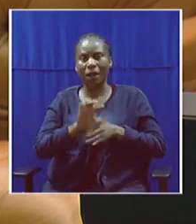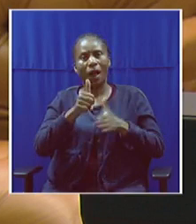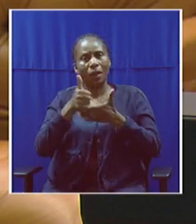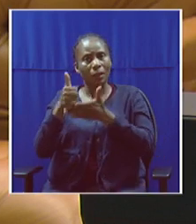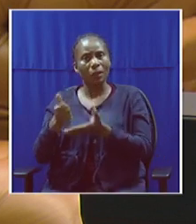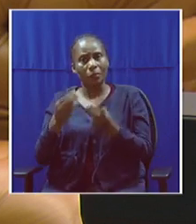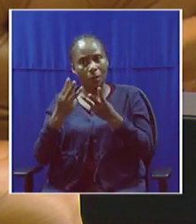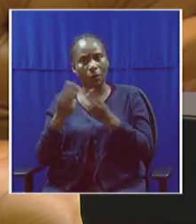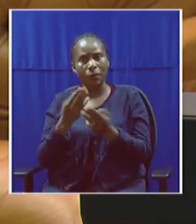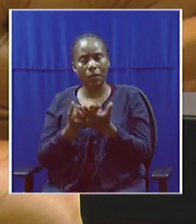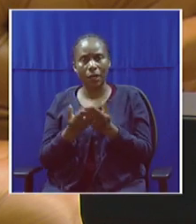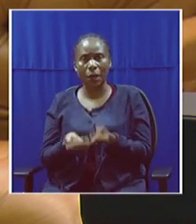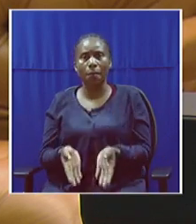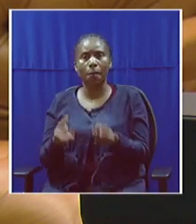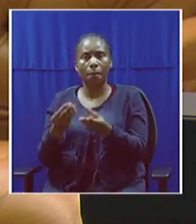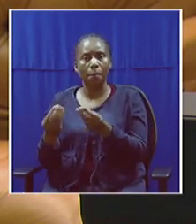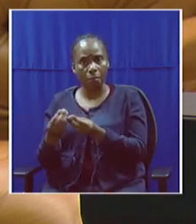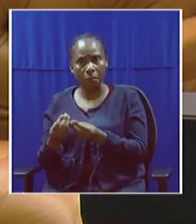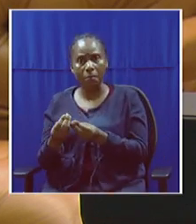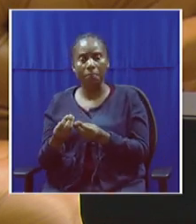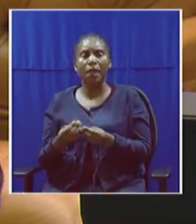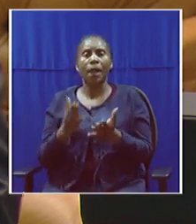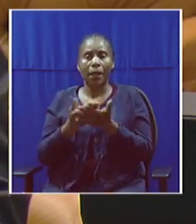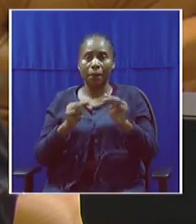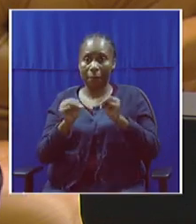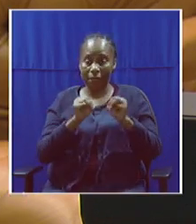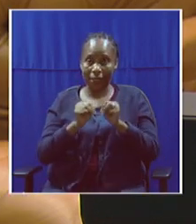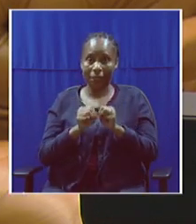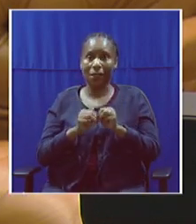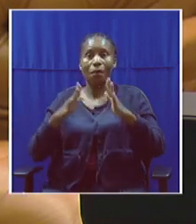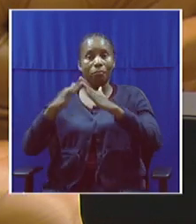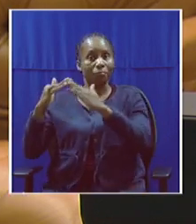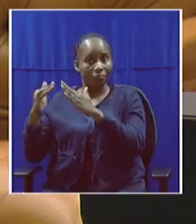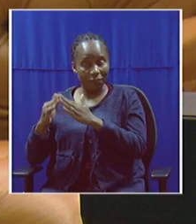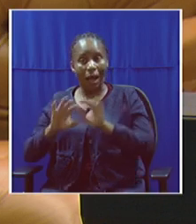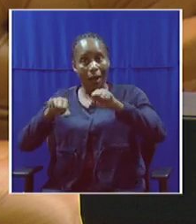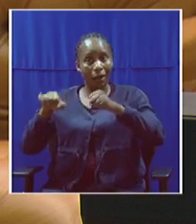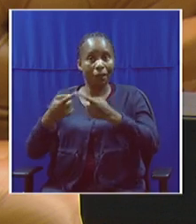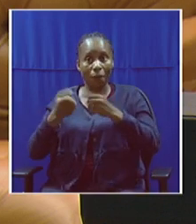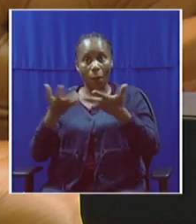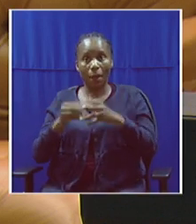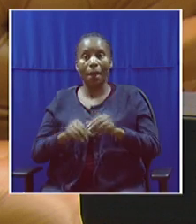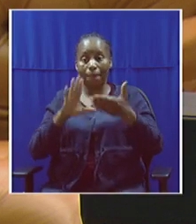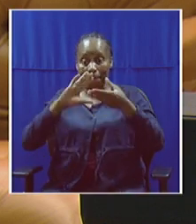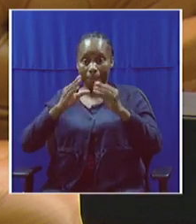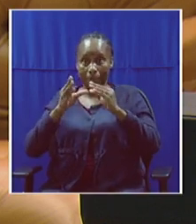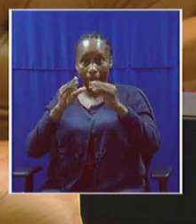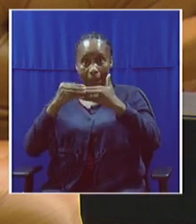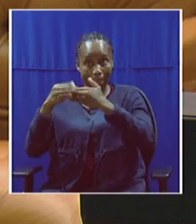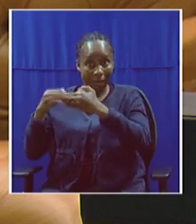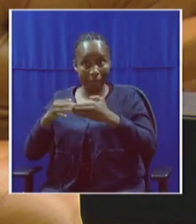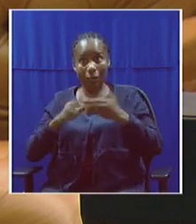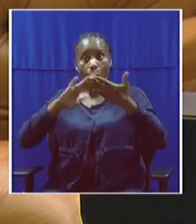acquire hold and Manage Property on a basis agreed to by members of a community in terms of a